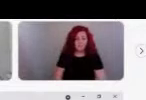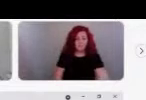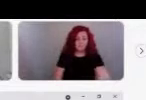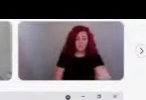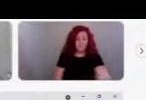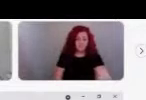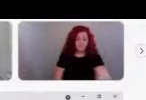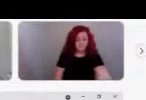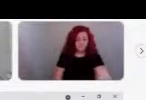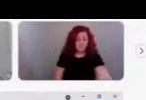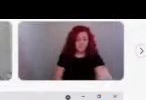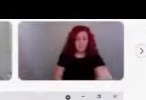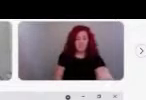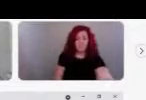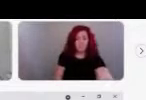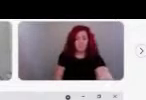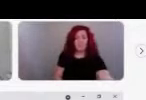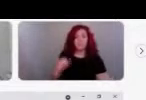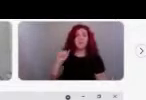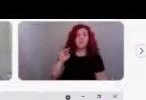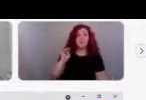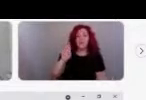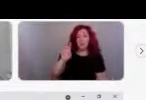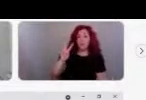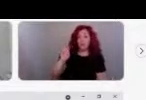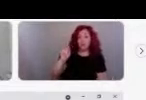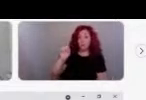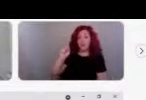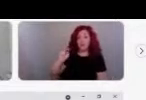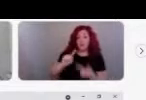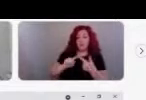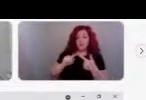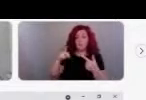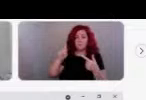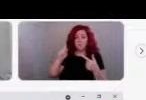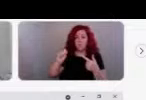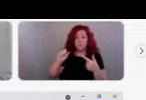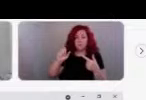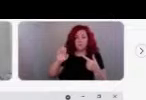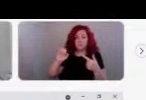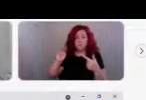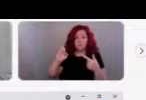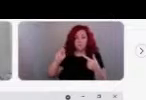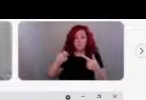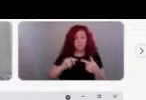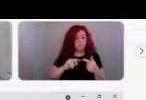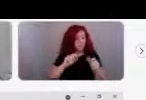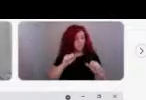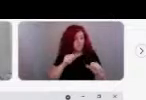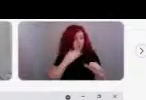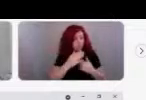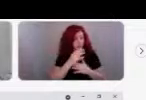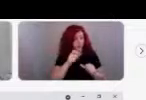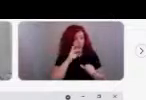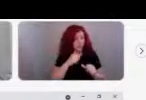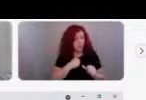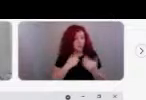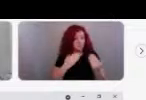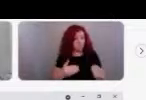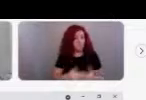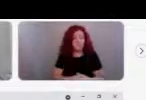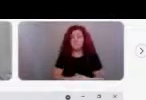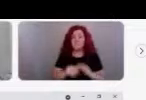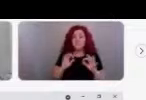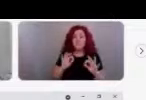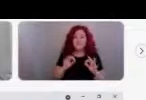thank you we have amber watson and then paula fili amber can you hear us yeah good morning can you hear me yes thank you please proceed